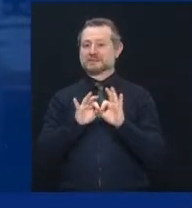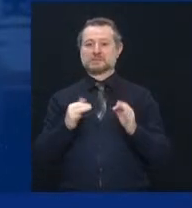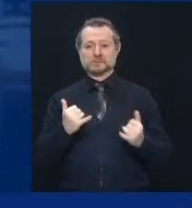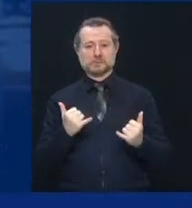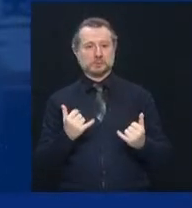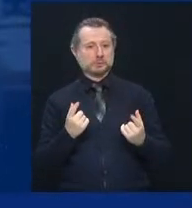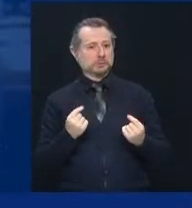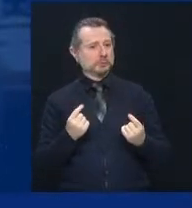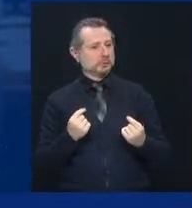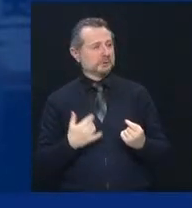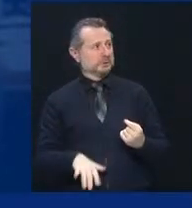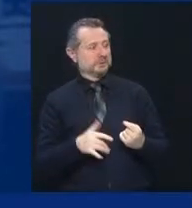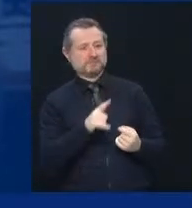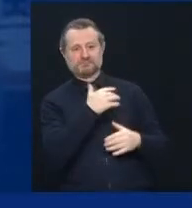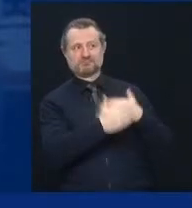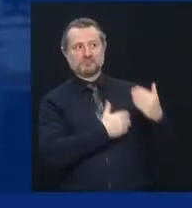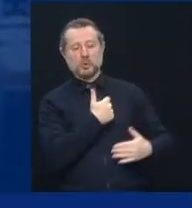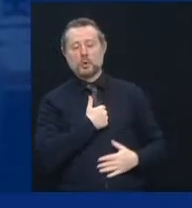And